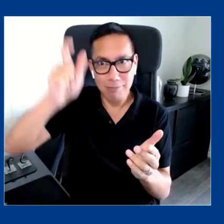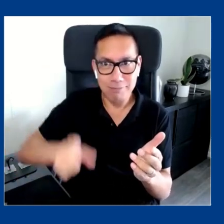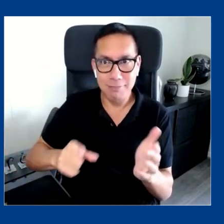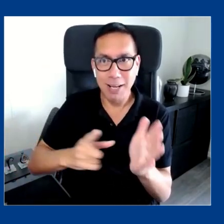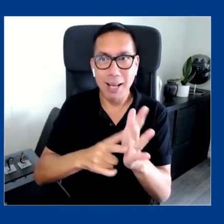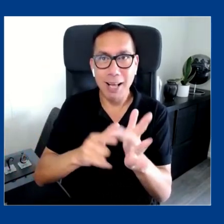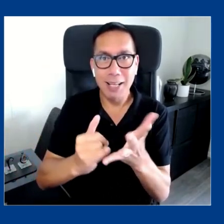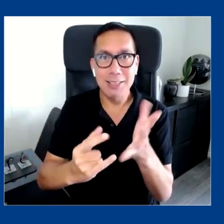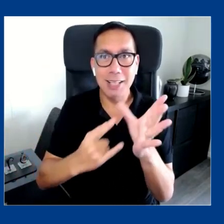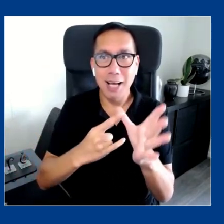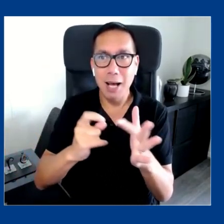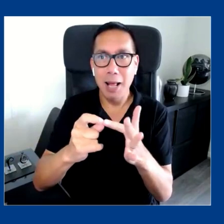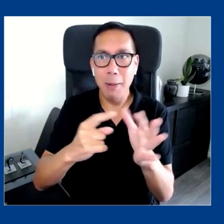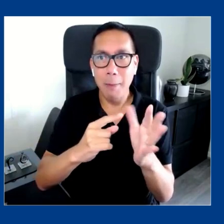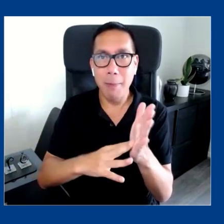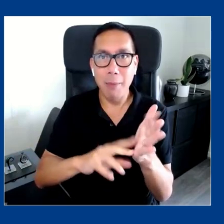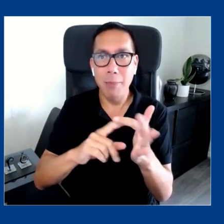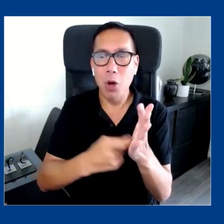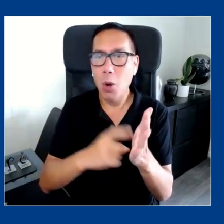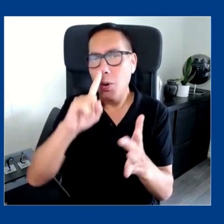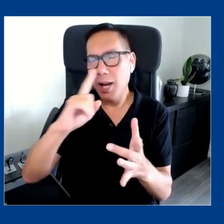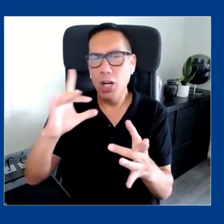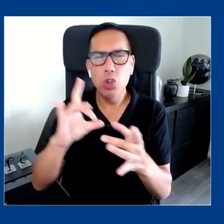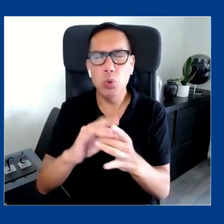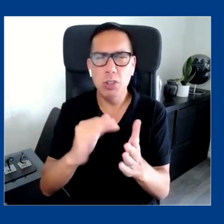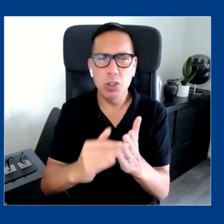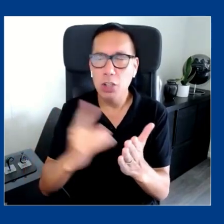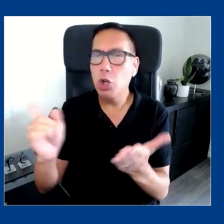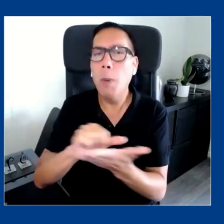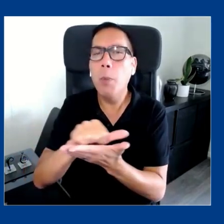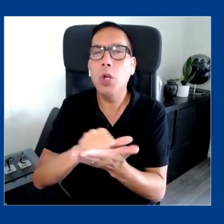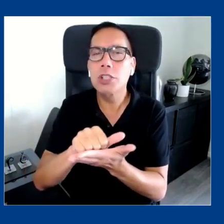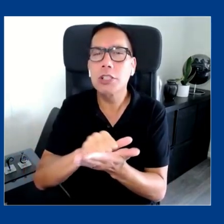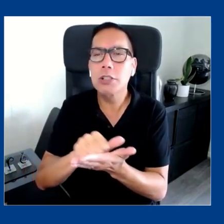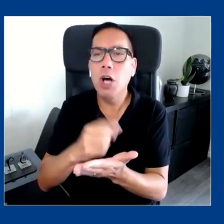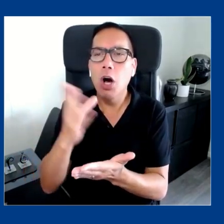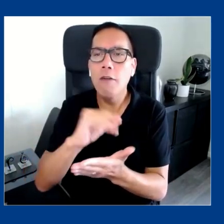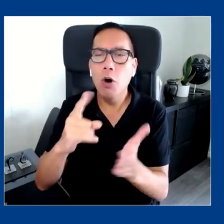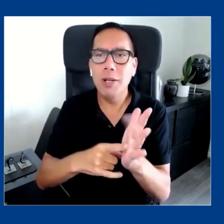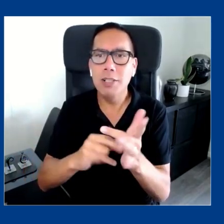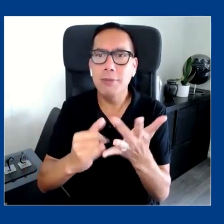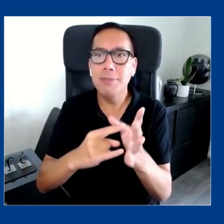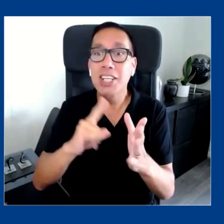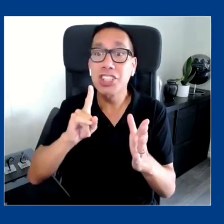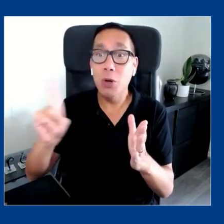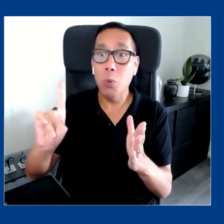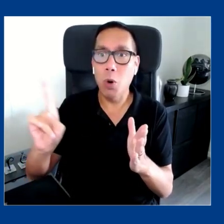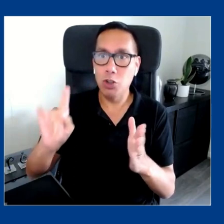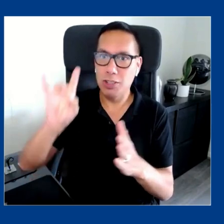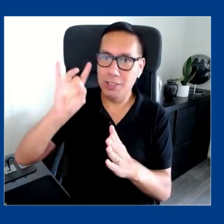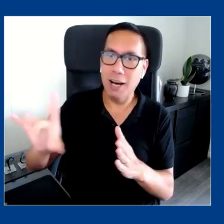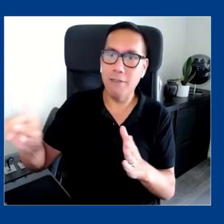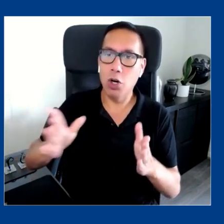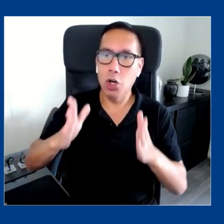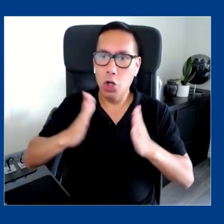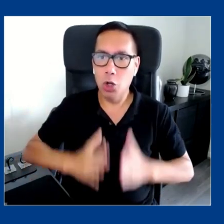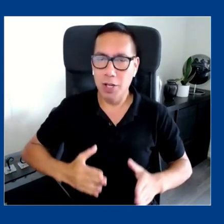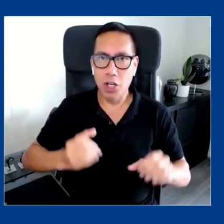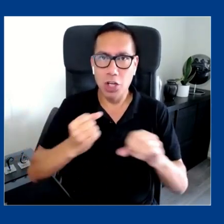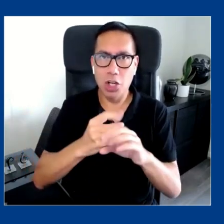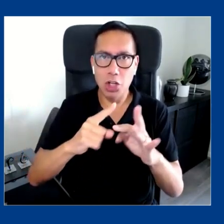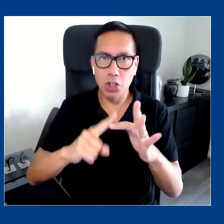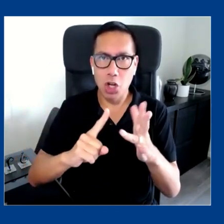today, so apologies from Lisa. Lisa is a human geographer. She's in our geography school in the science